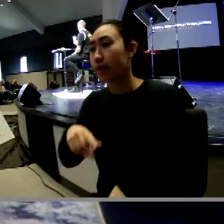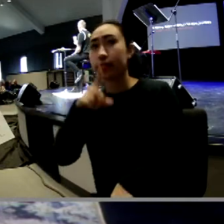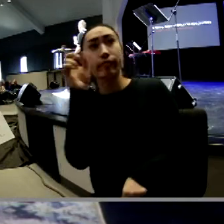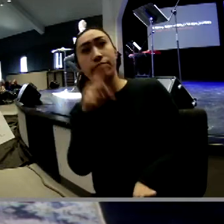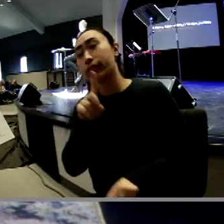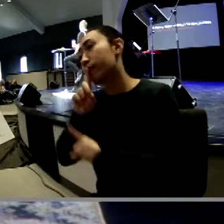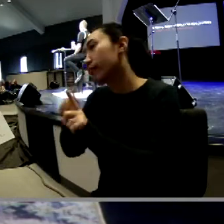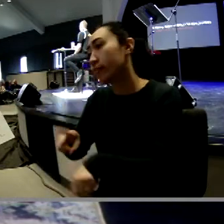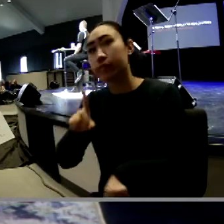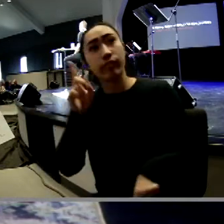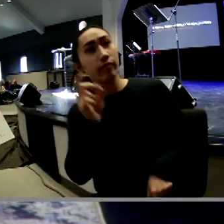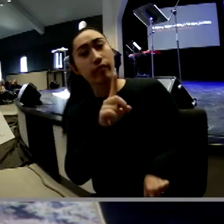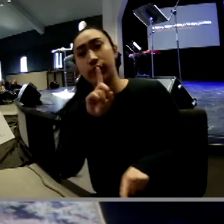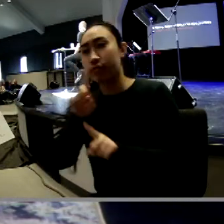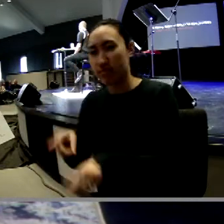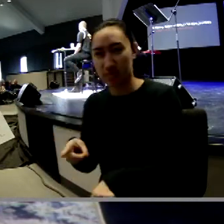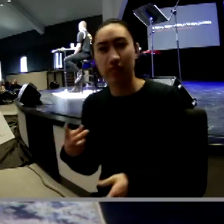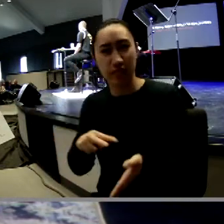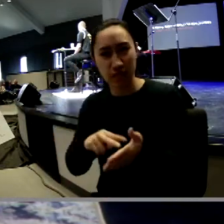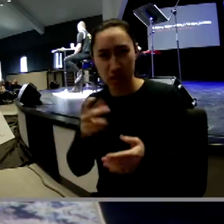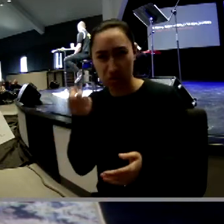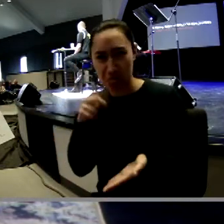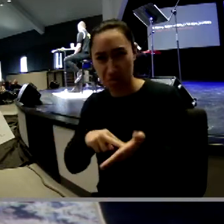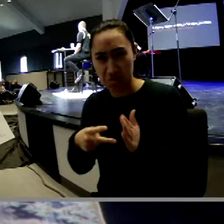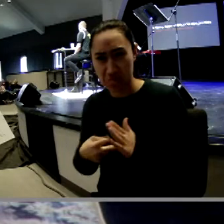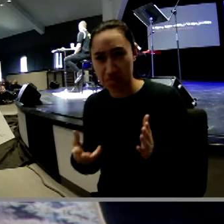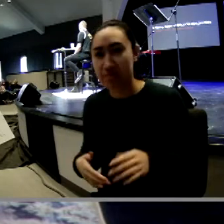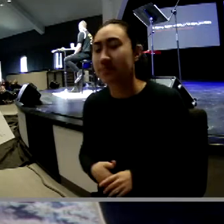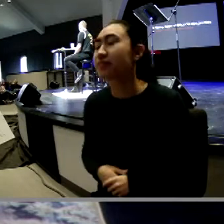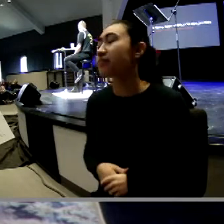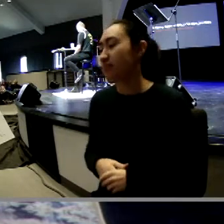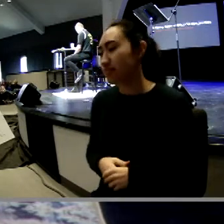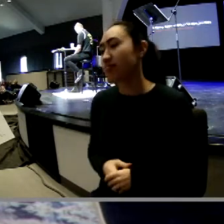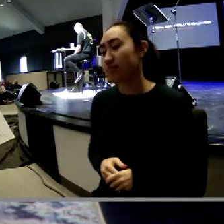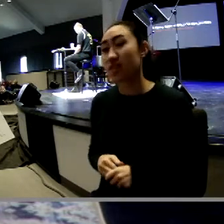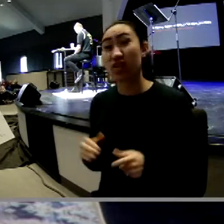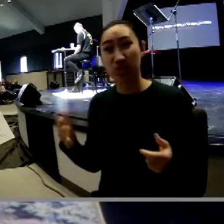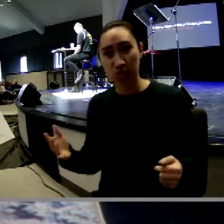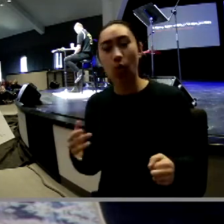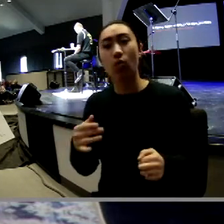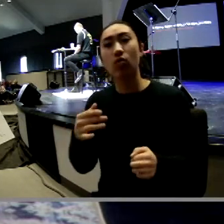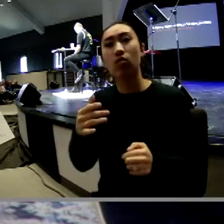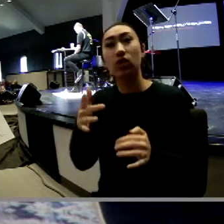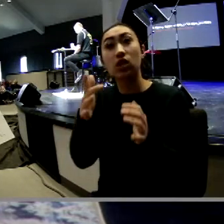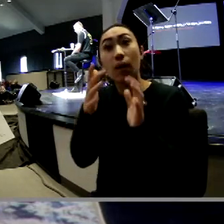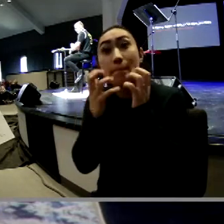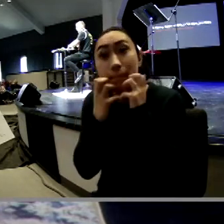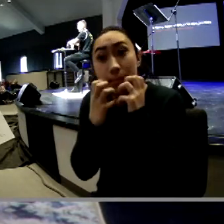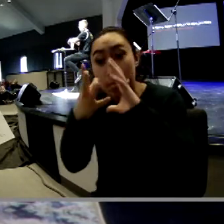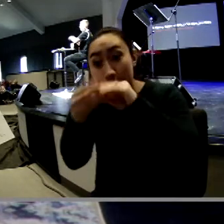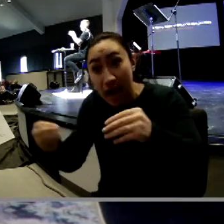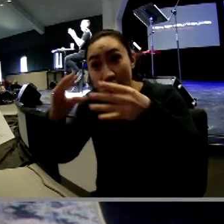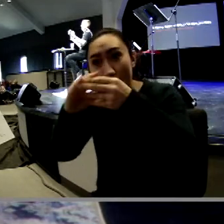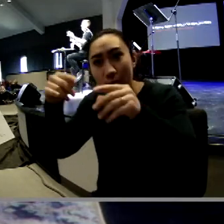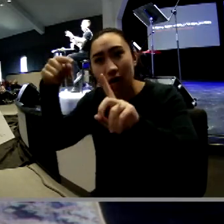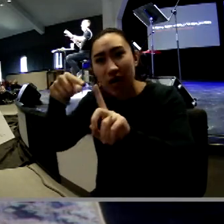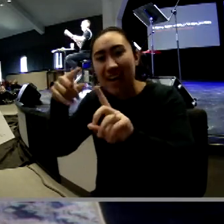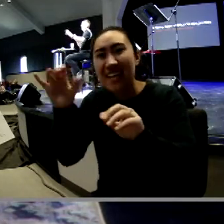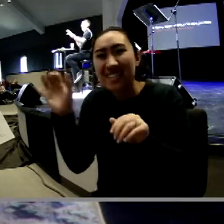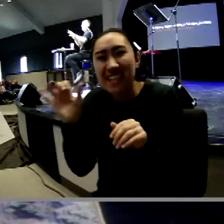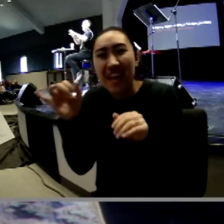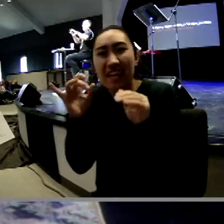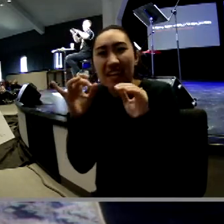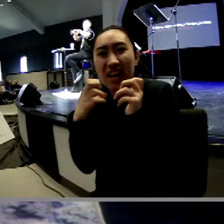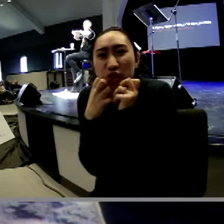only uncover what you dig for yourself, and a parable is hidden treasure. It engages your imagination.